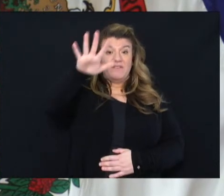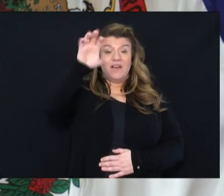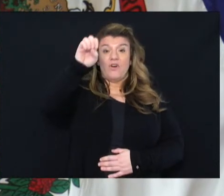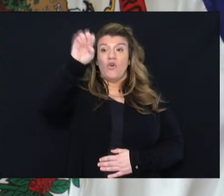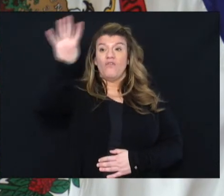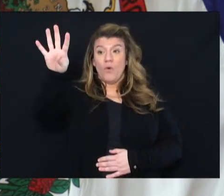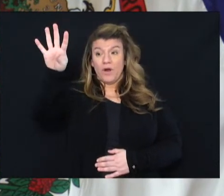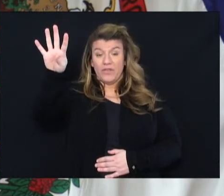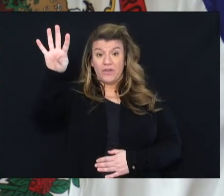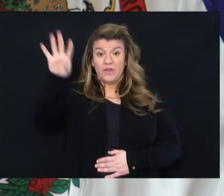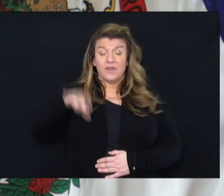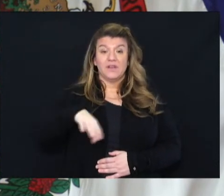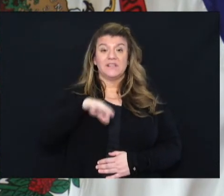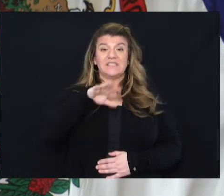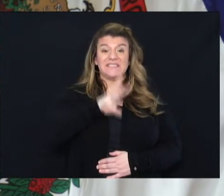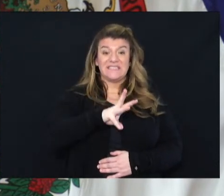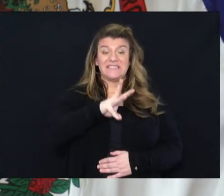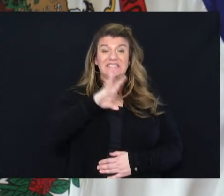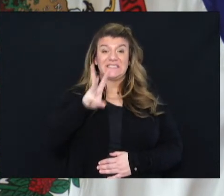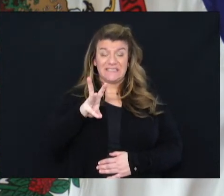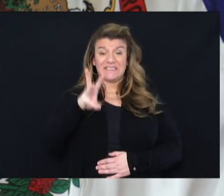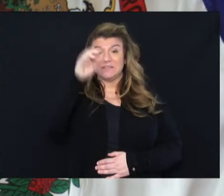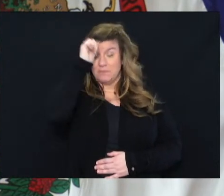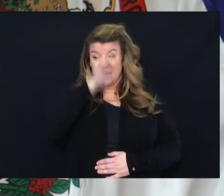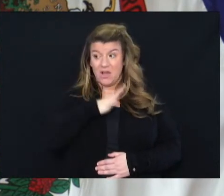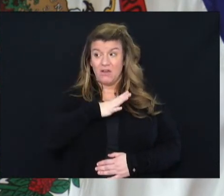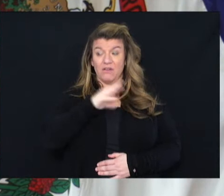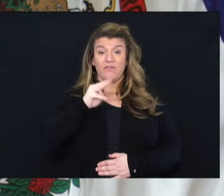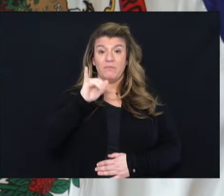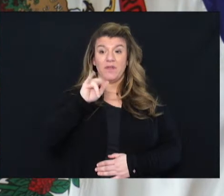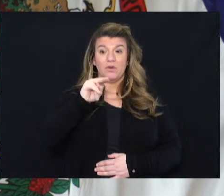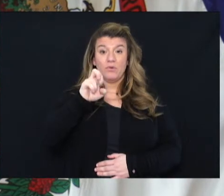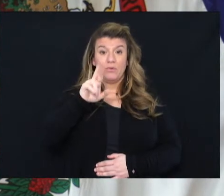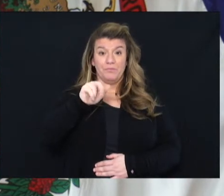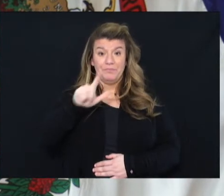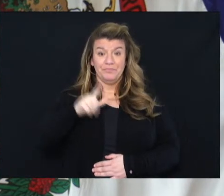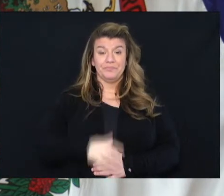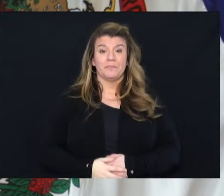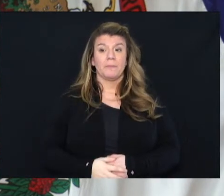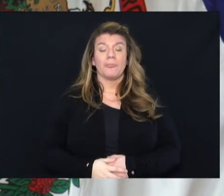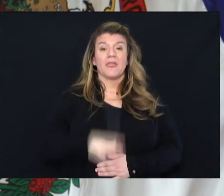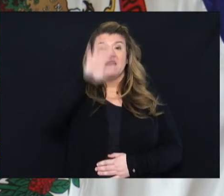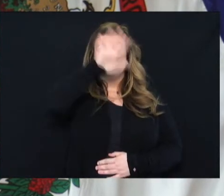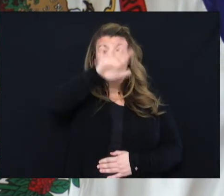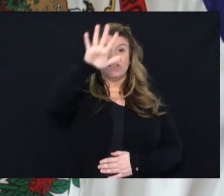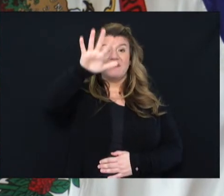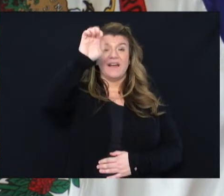5,504th death, a 66-year-old male from Mineral County. The